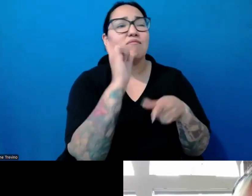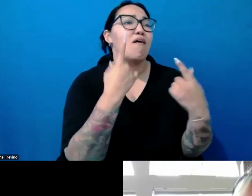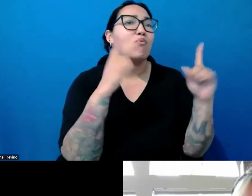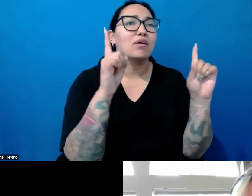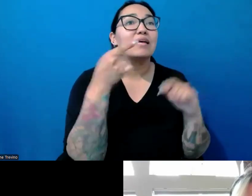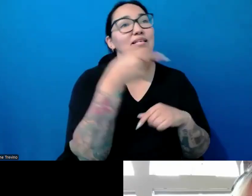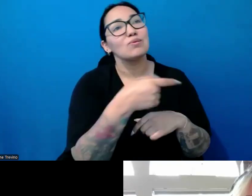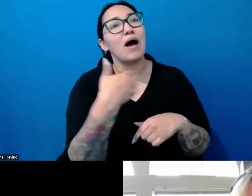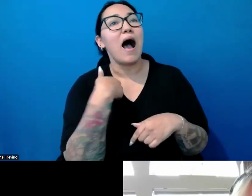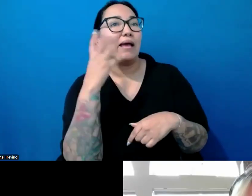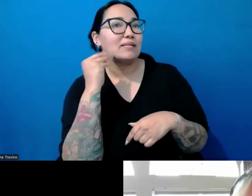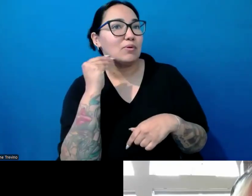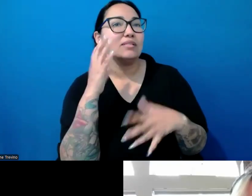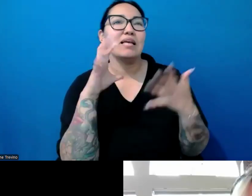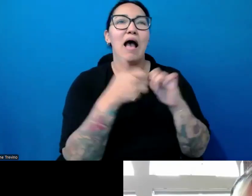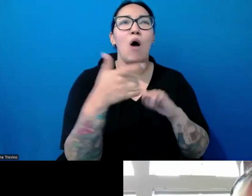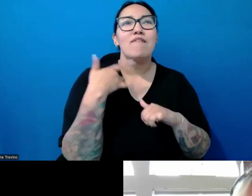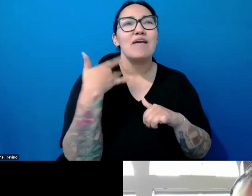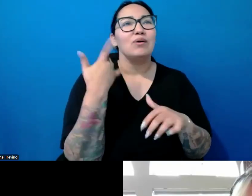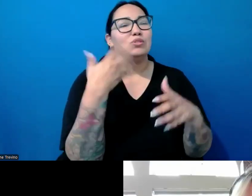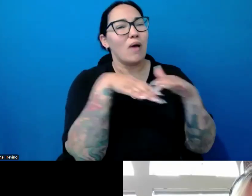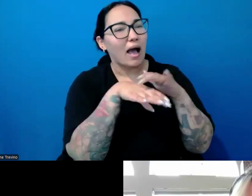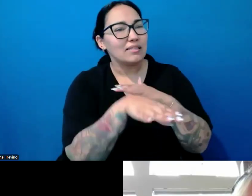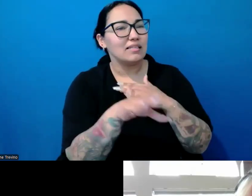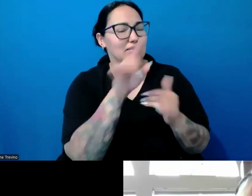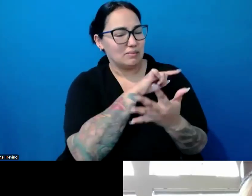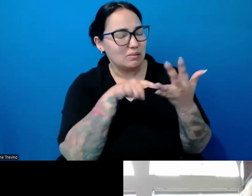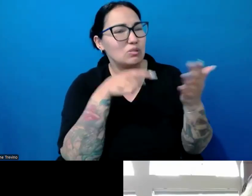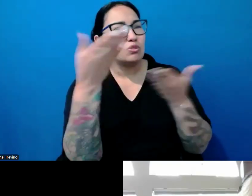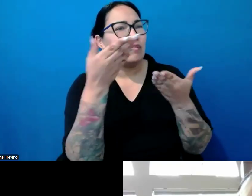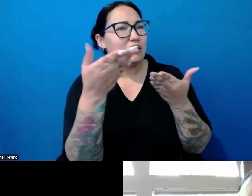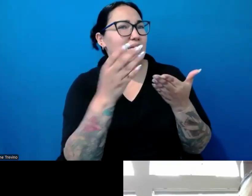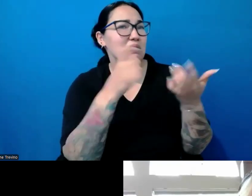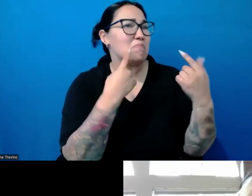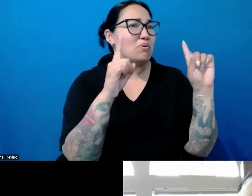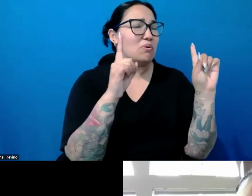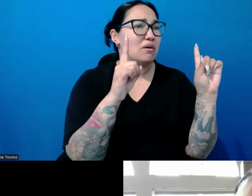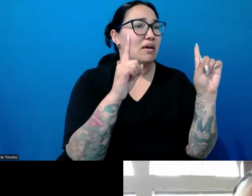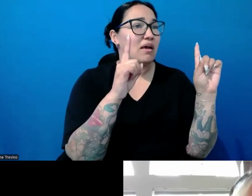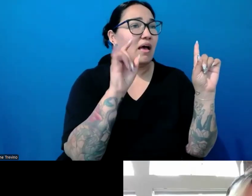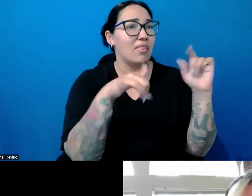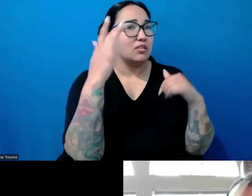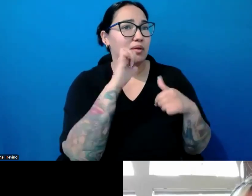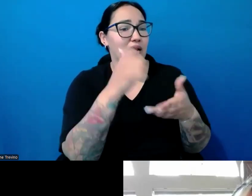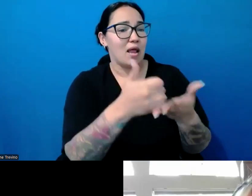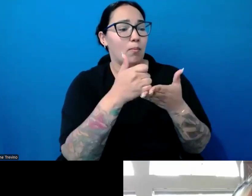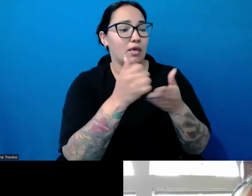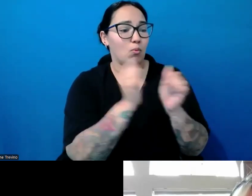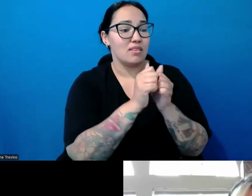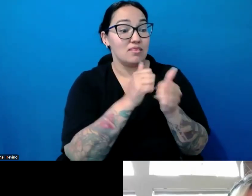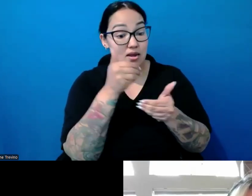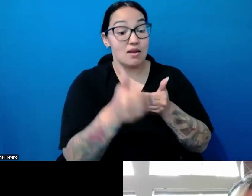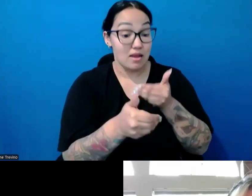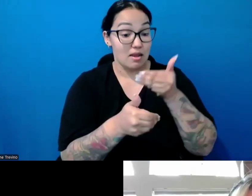ran into. Here's how it felt to try to access those services. And here's why it didn't push me along on the next step. The key